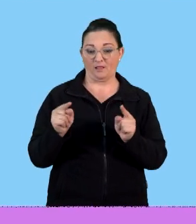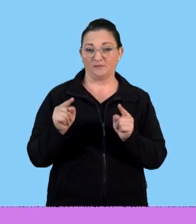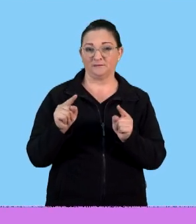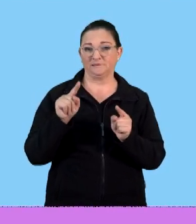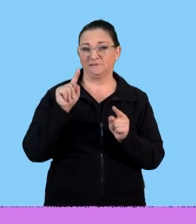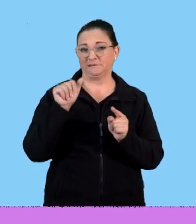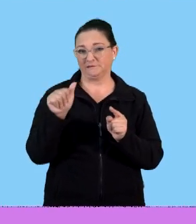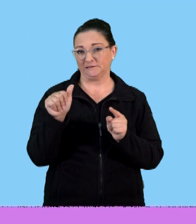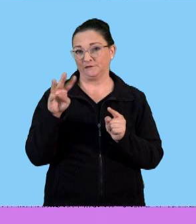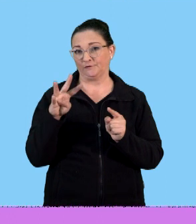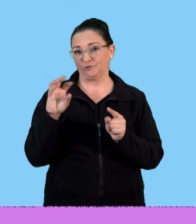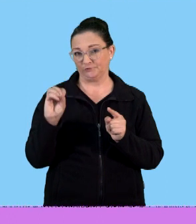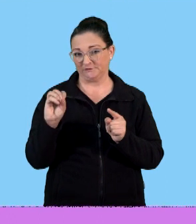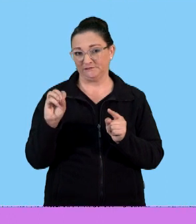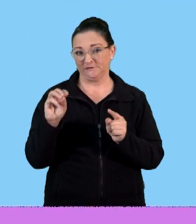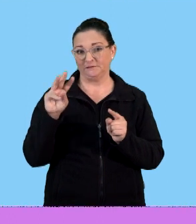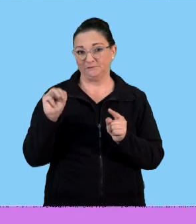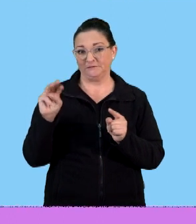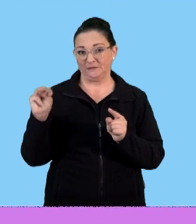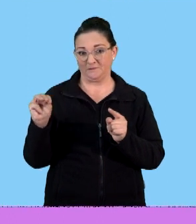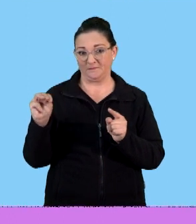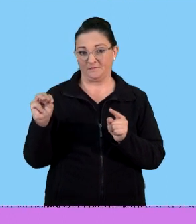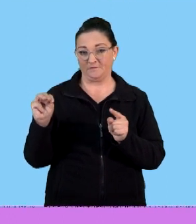length of B, 640